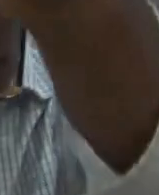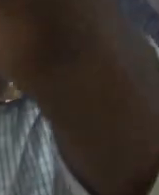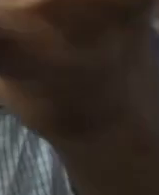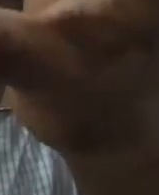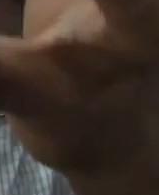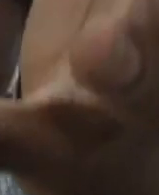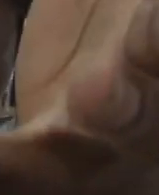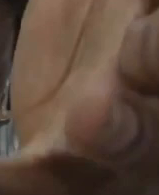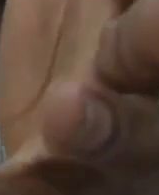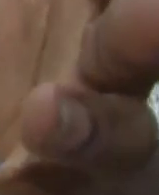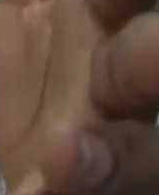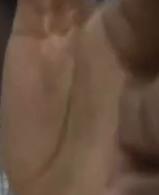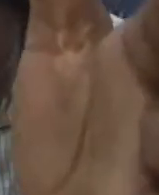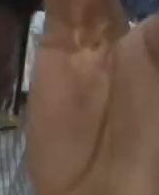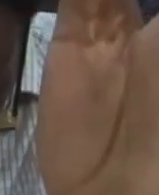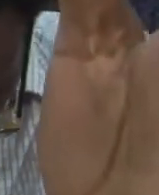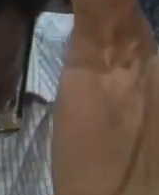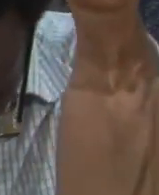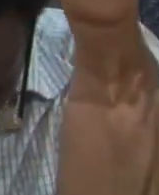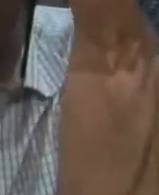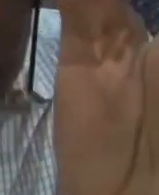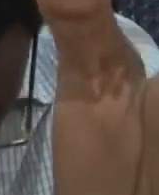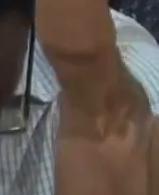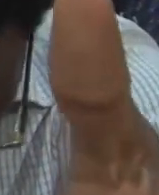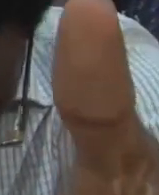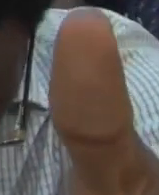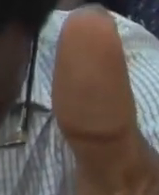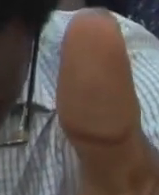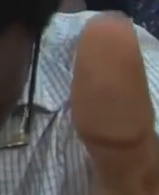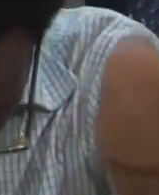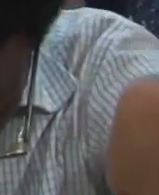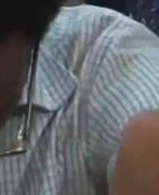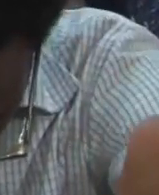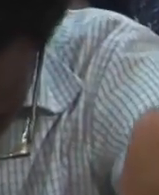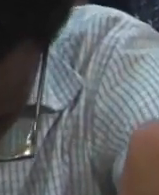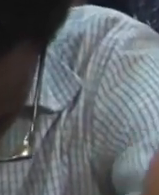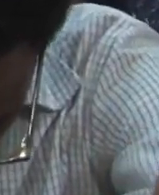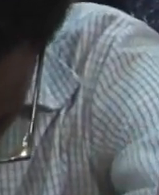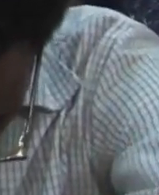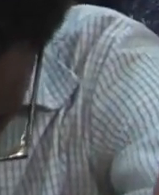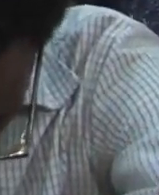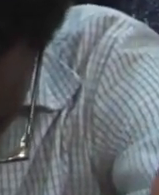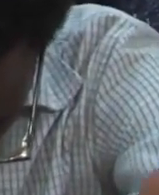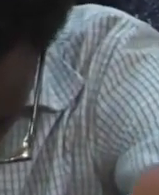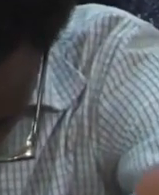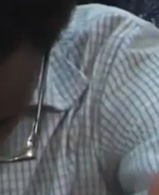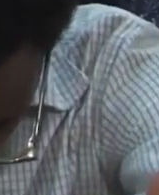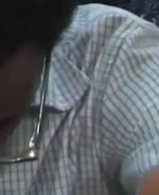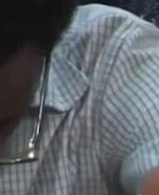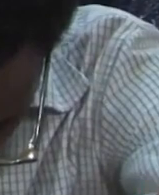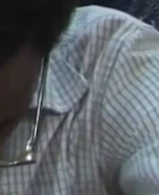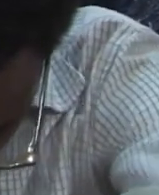receive. Where are you there? It is unto you according to the